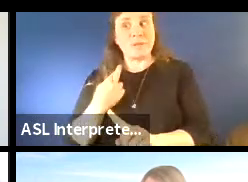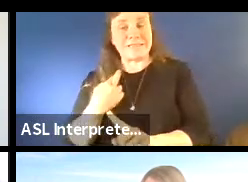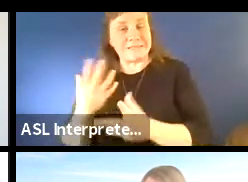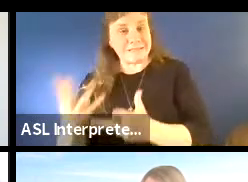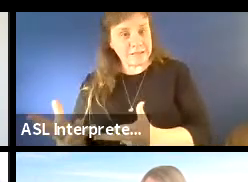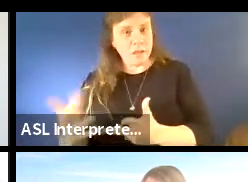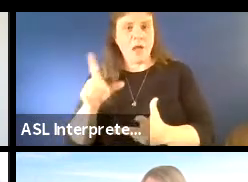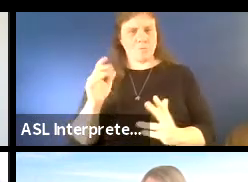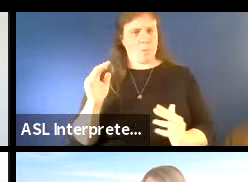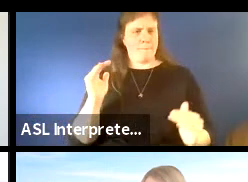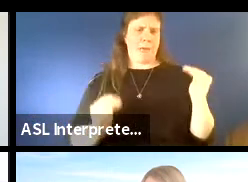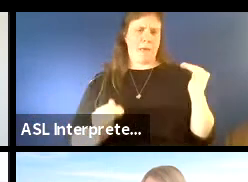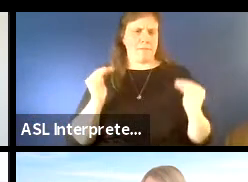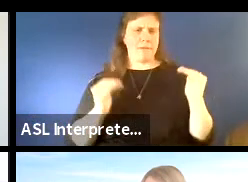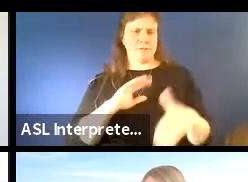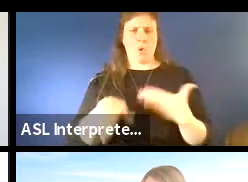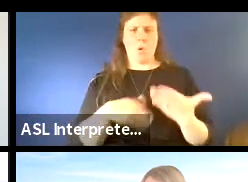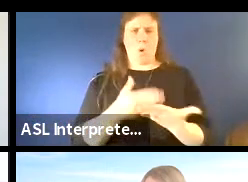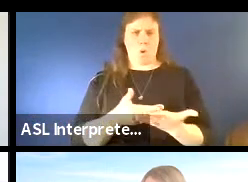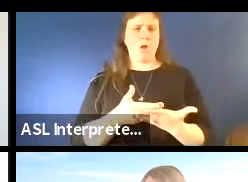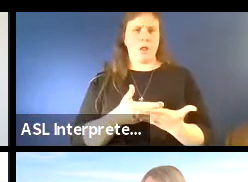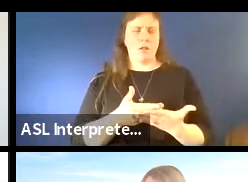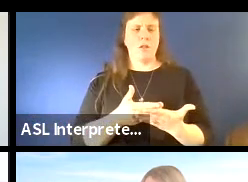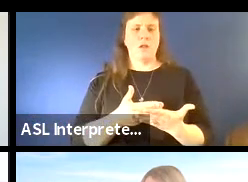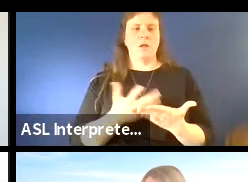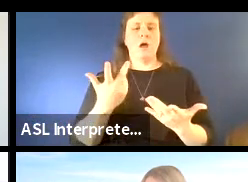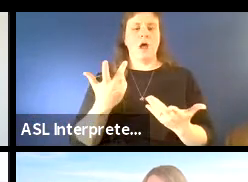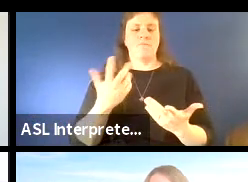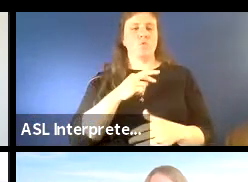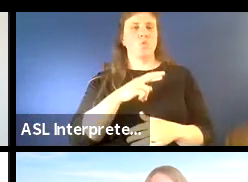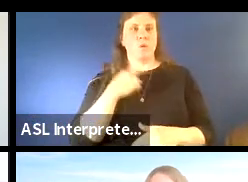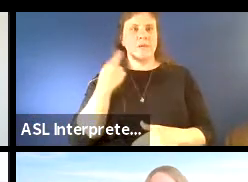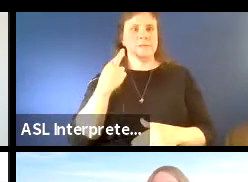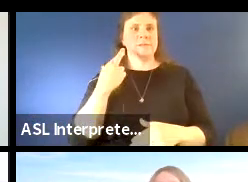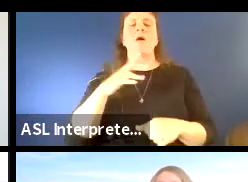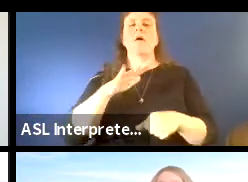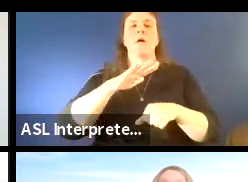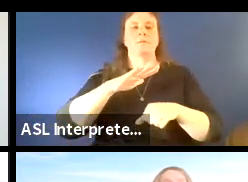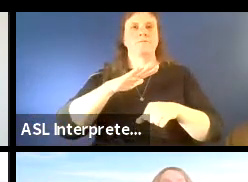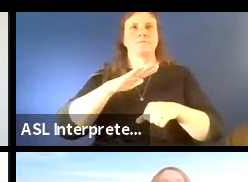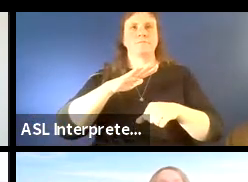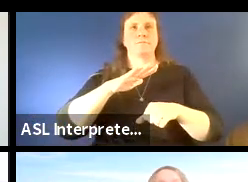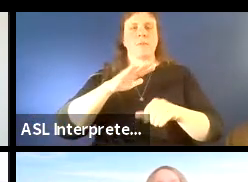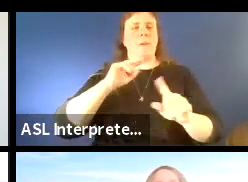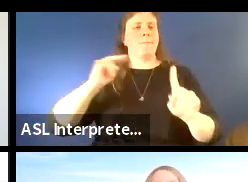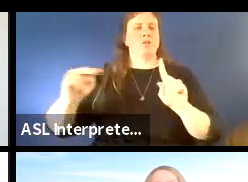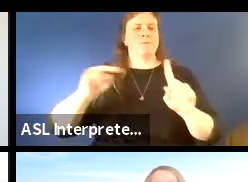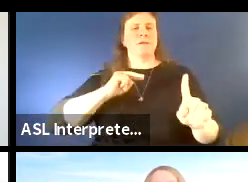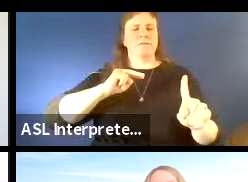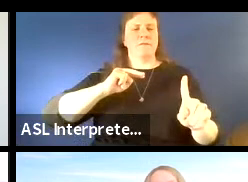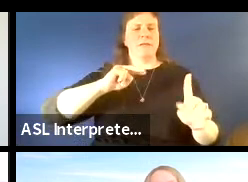those risks holistically. And what I would say is that it's really important for us to